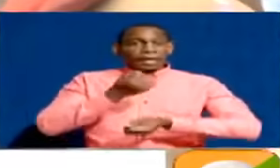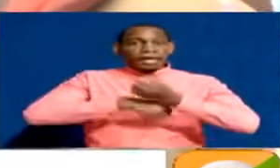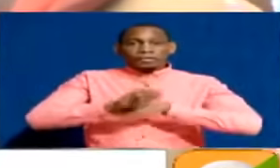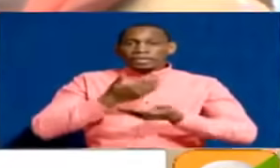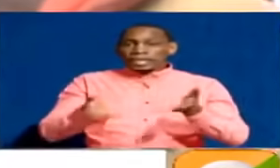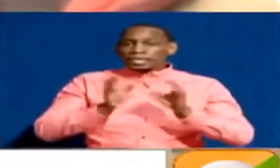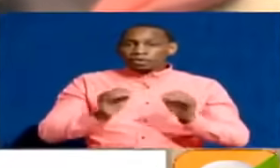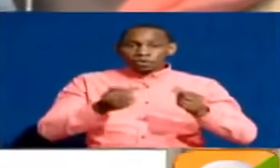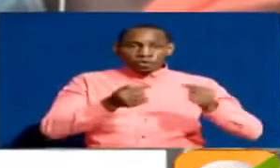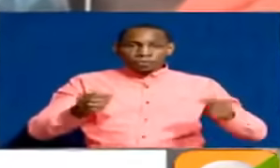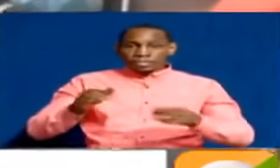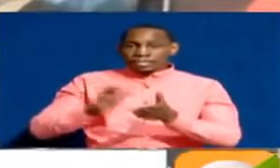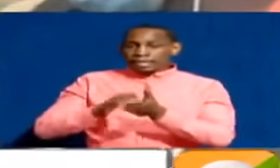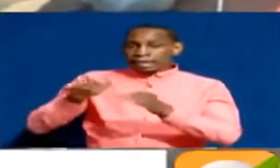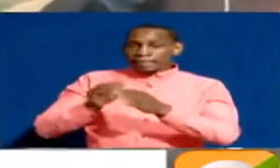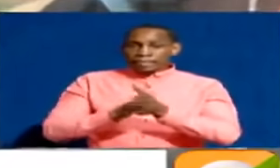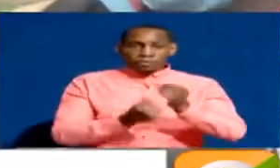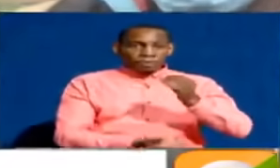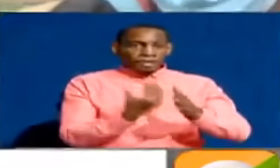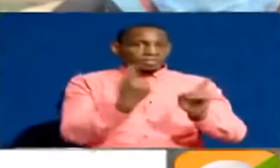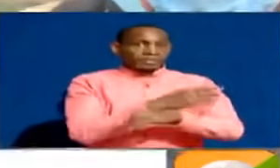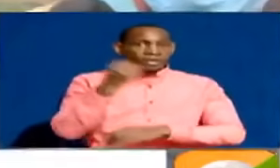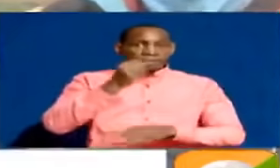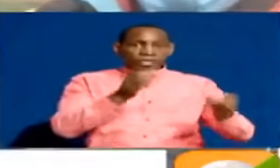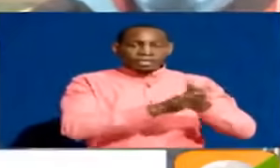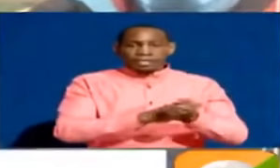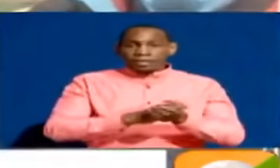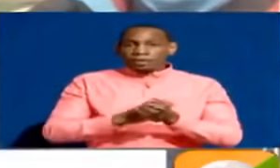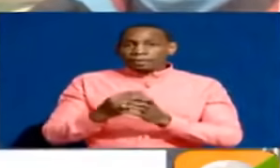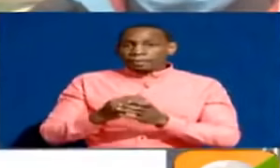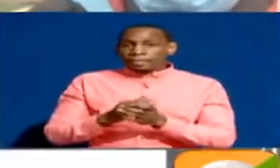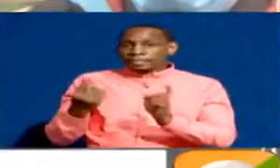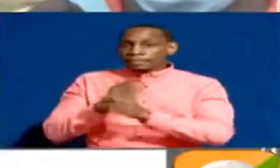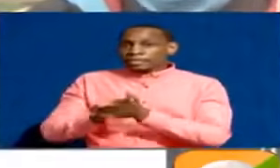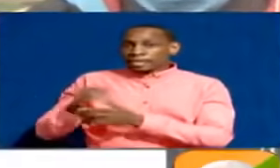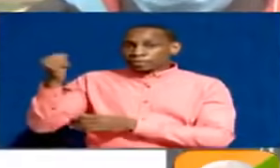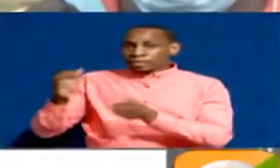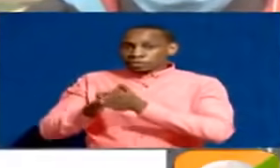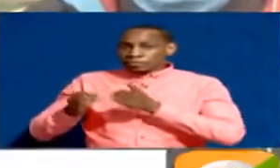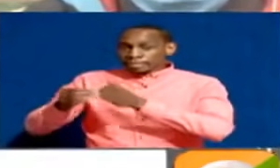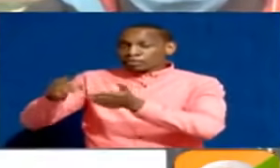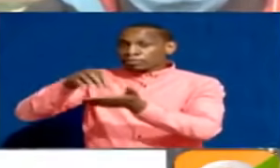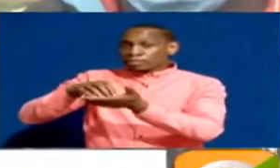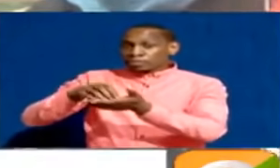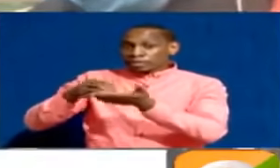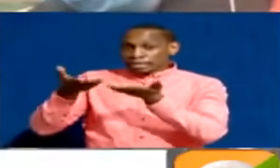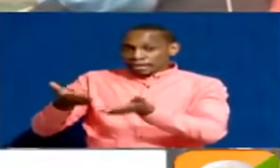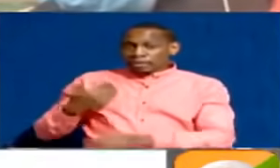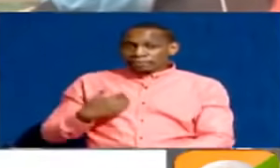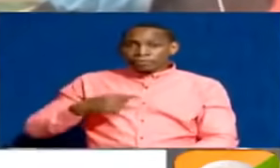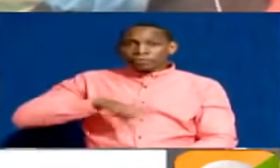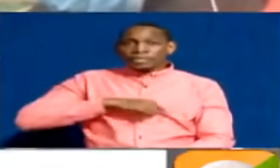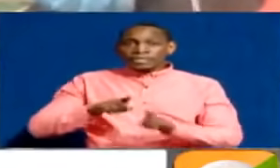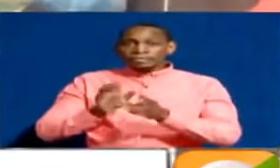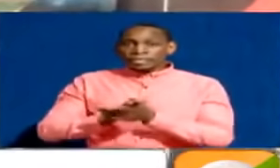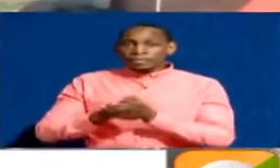any action against members who have formed other political parties other than the parties that took them to the position that they have, we are